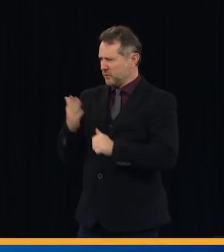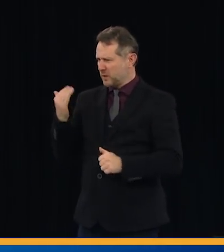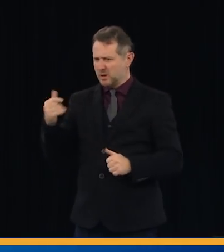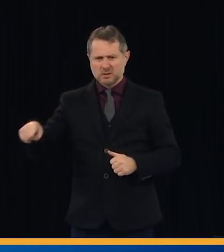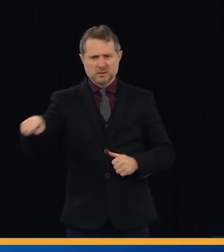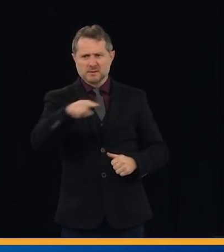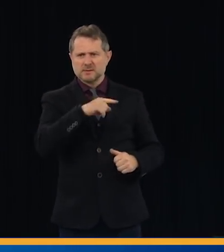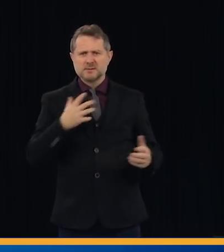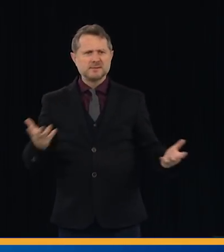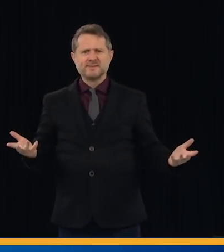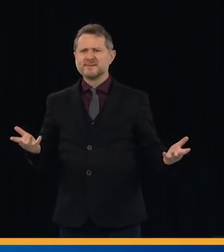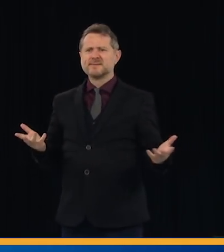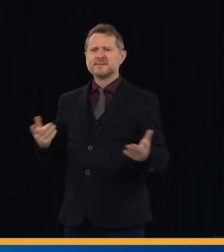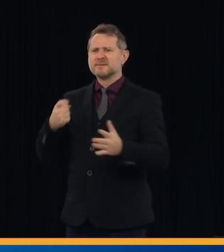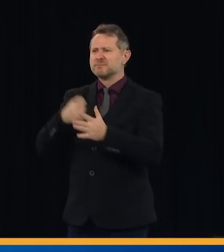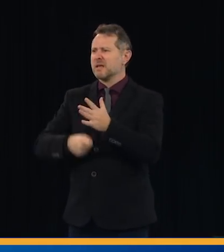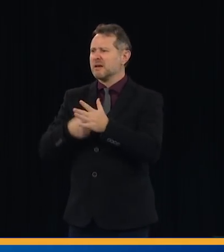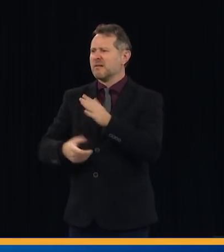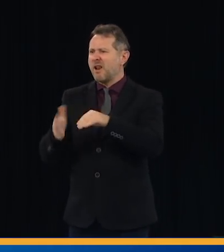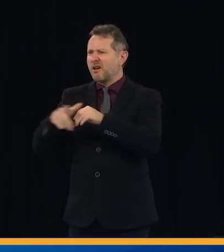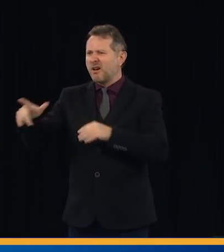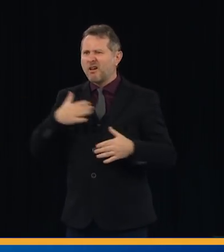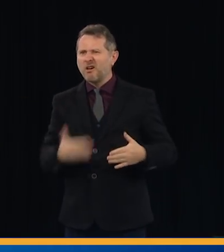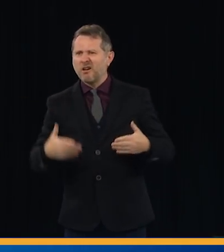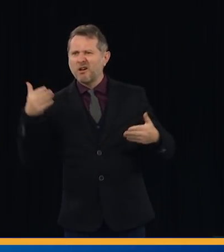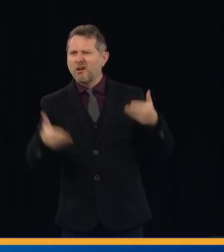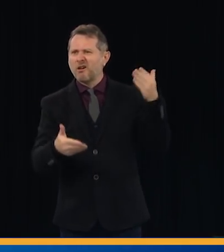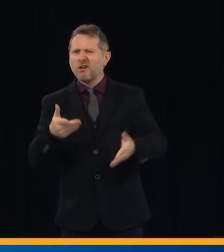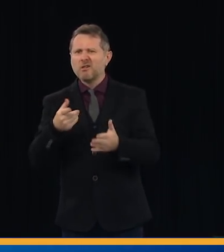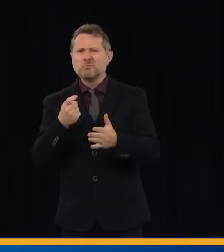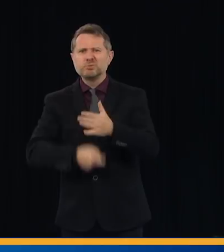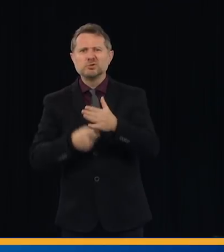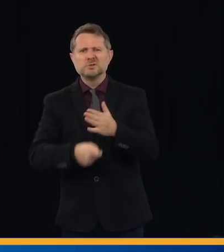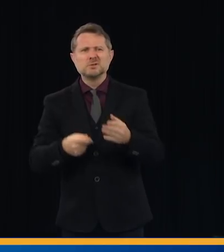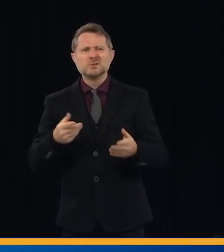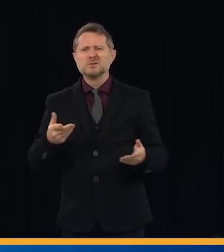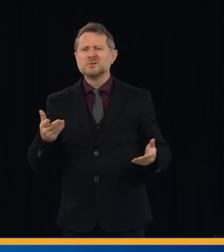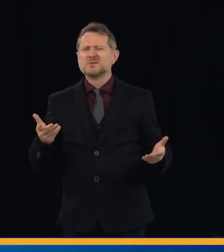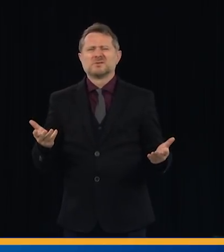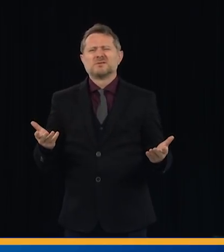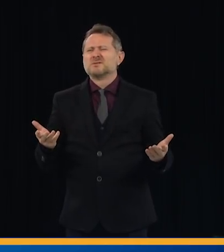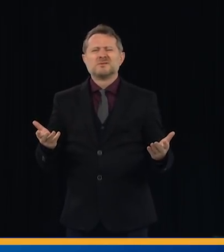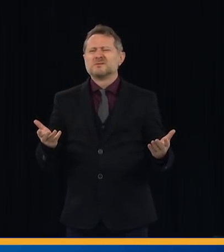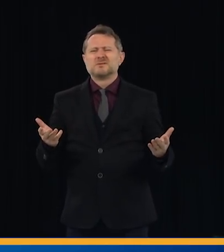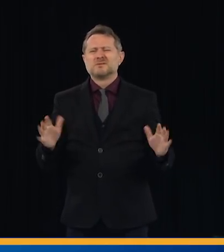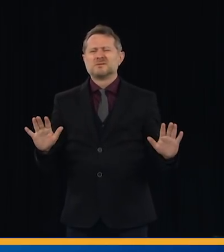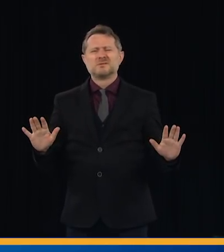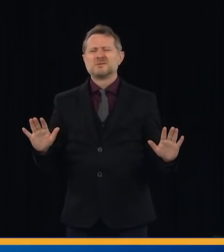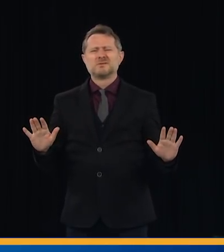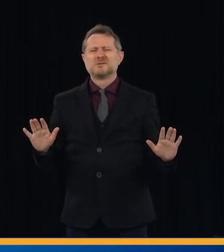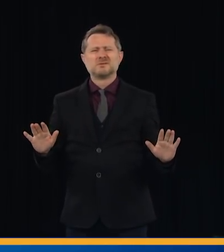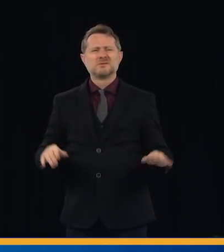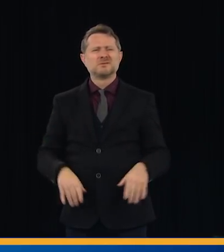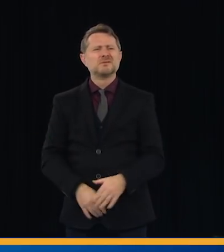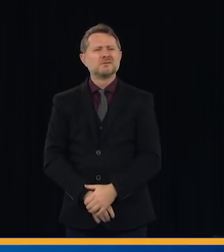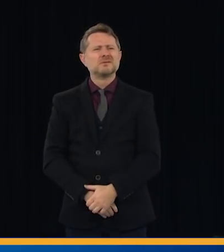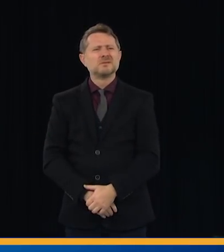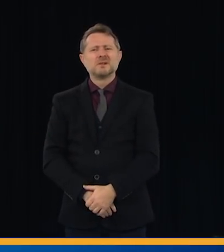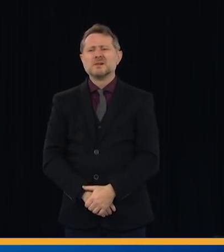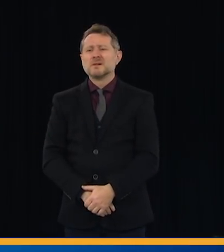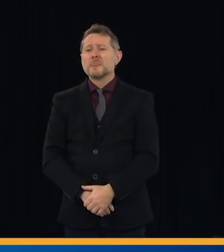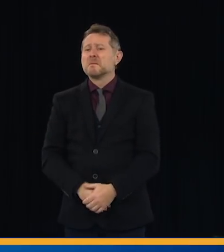the prices ourselves. Now, every state, no one's doing anything